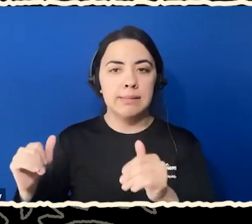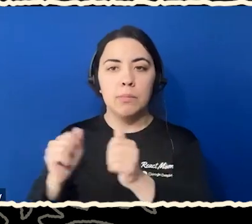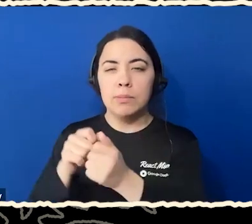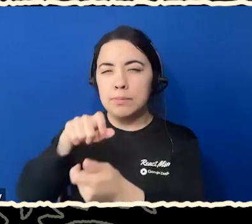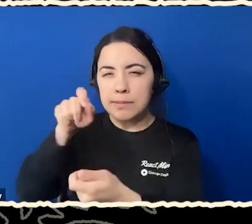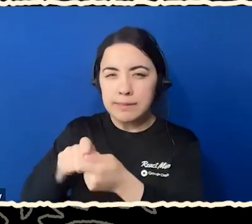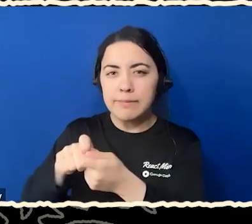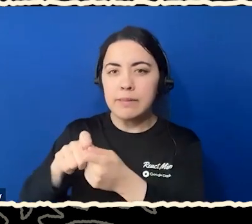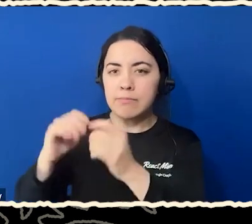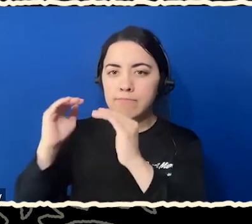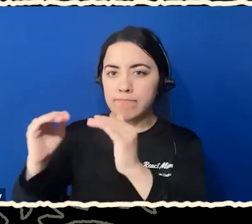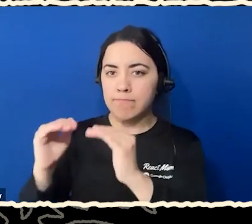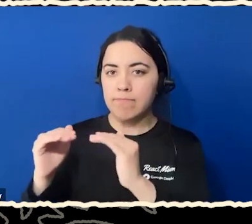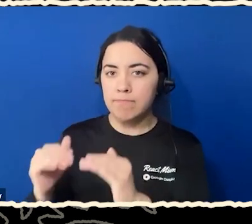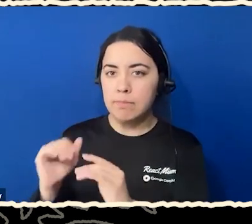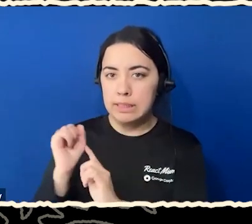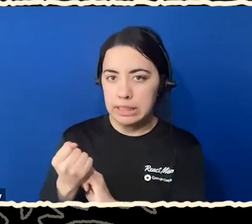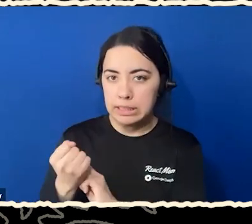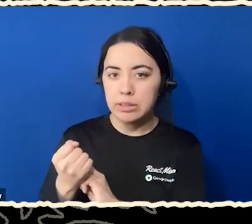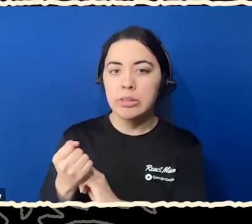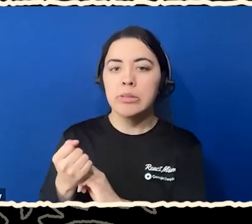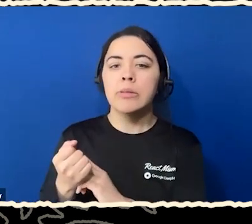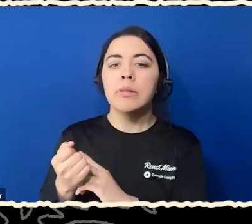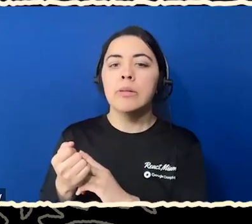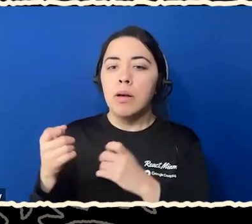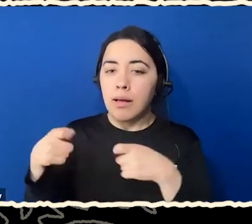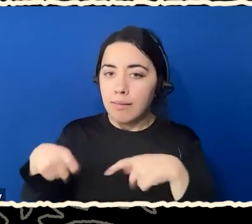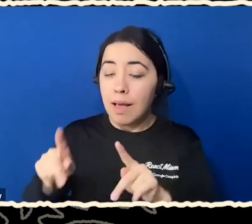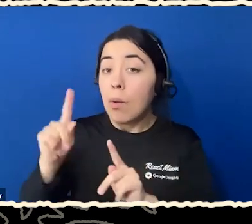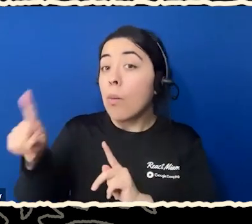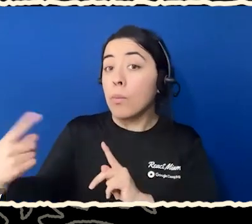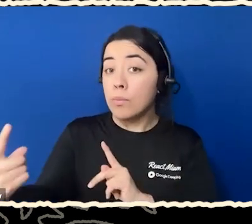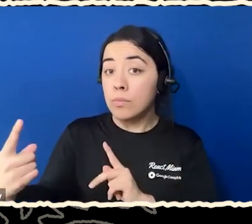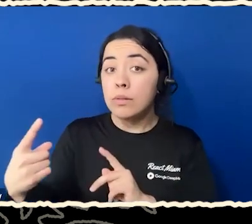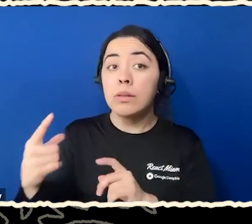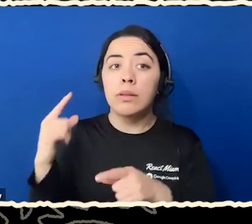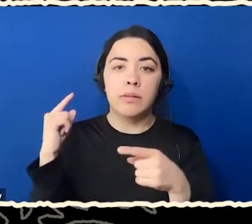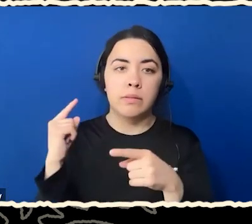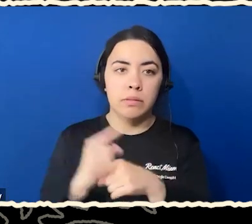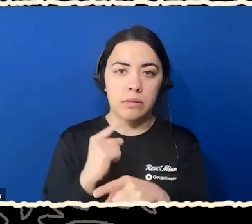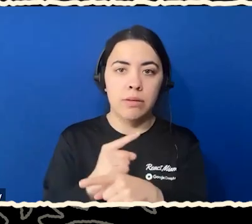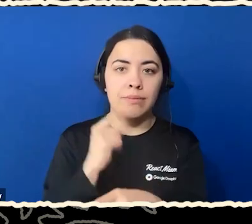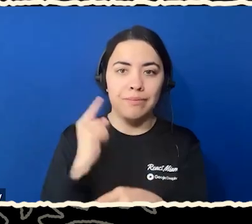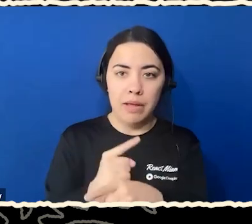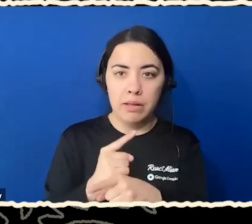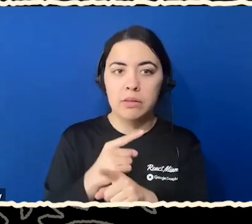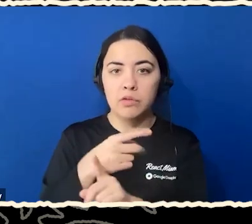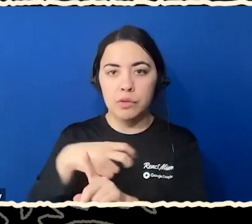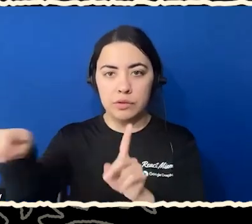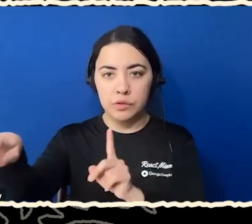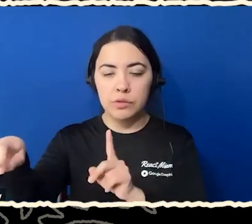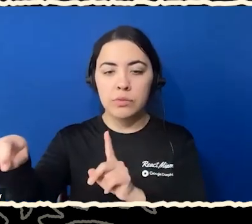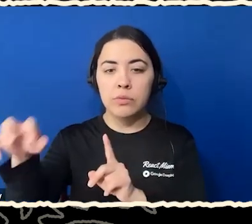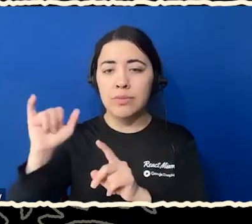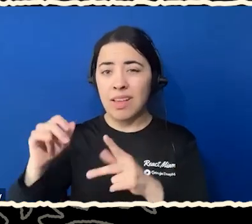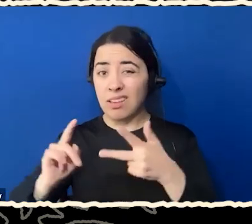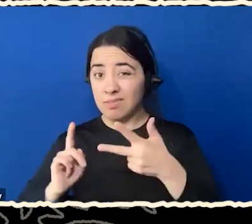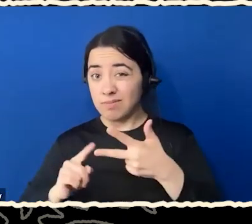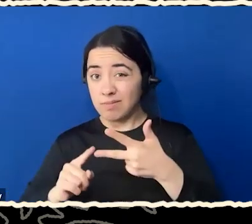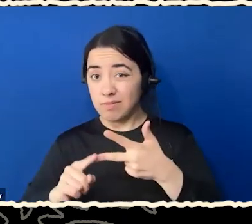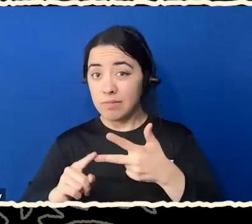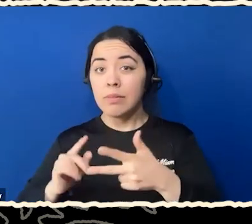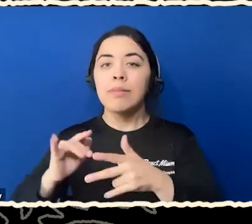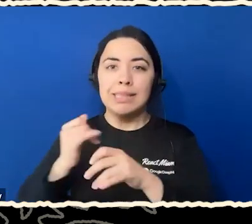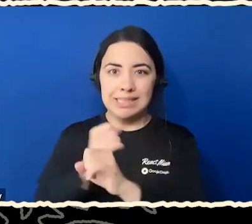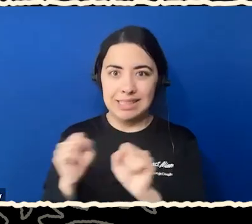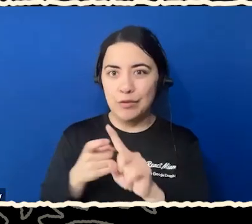them on events and only allow valid transitions. That third part, only allow valid transitions, is where all the safety